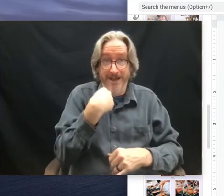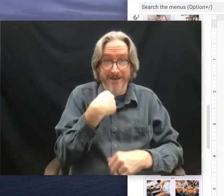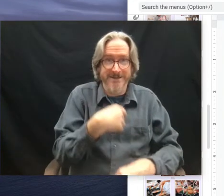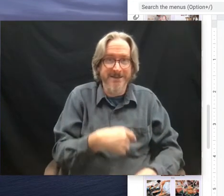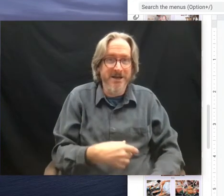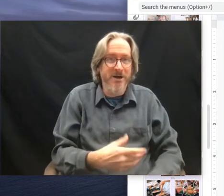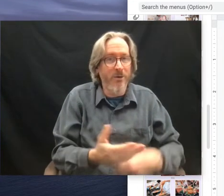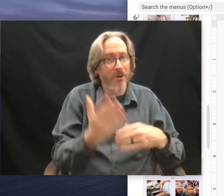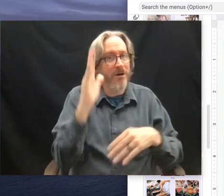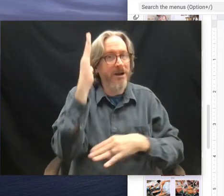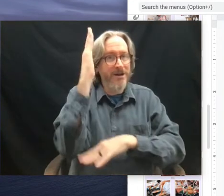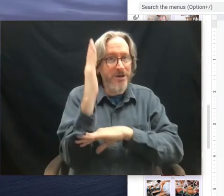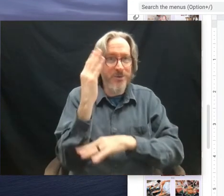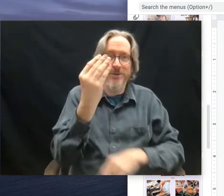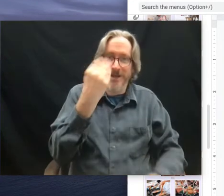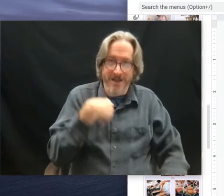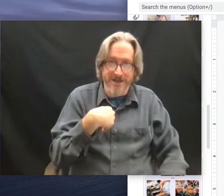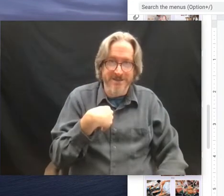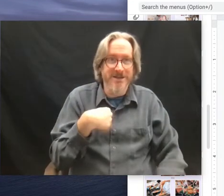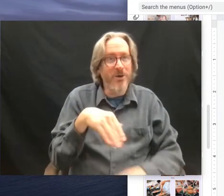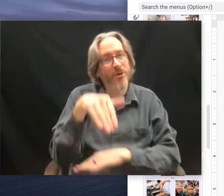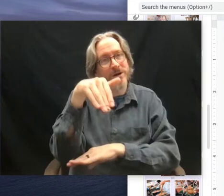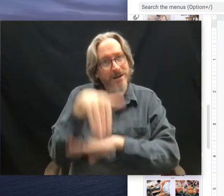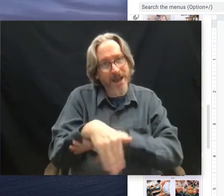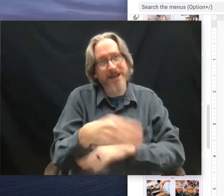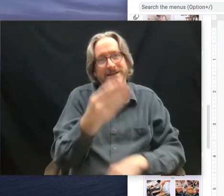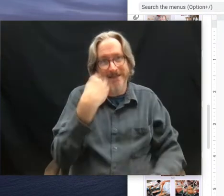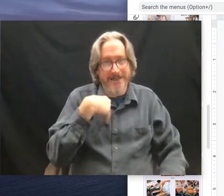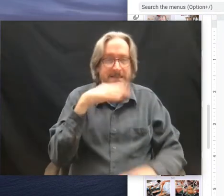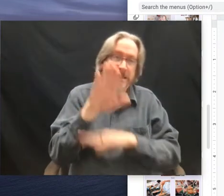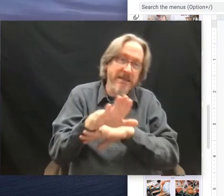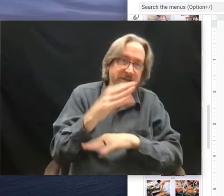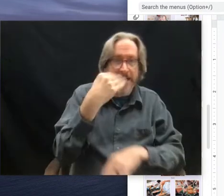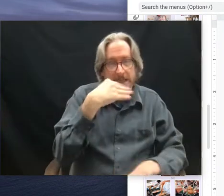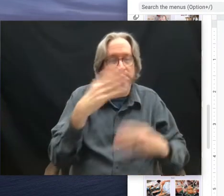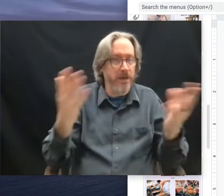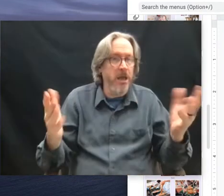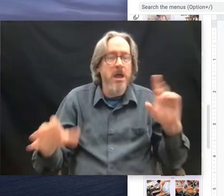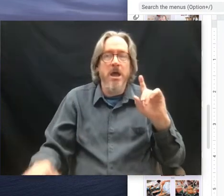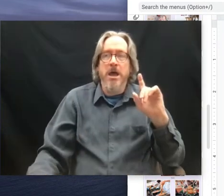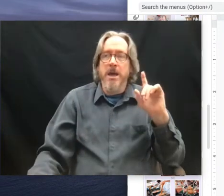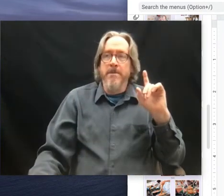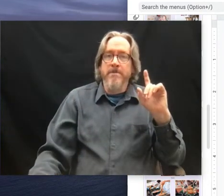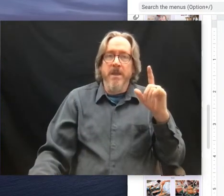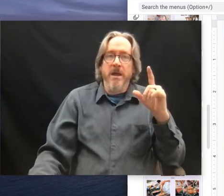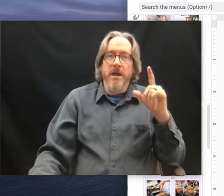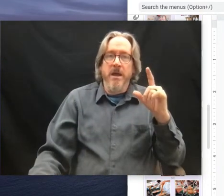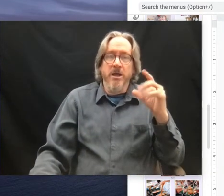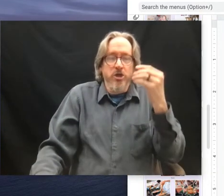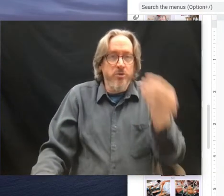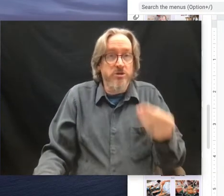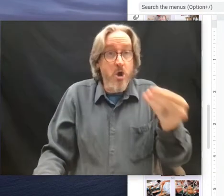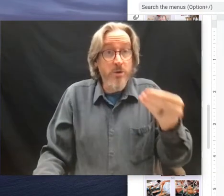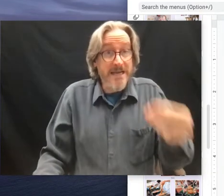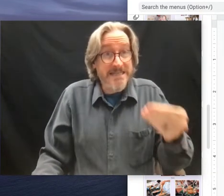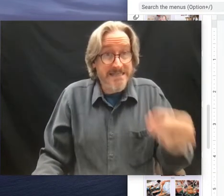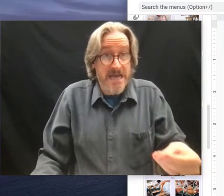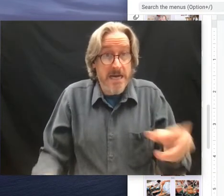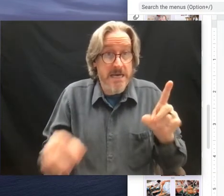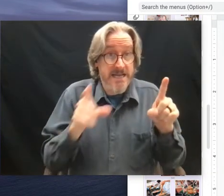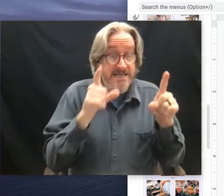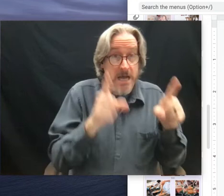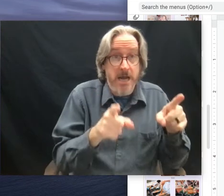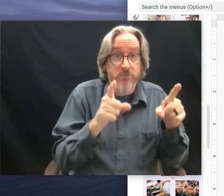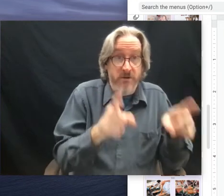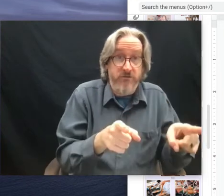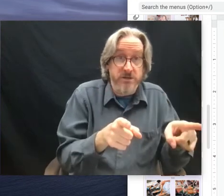morning eat, or noon eat, or night eat, evening eat, right? You don't need to